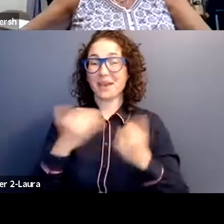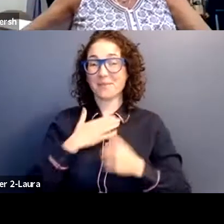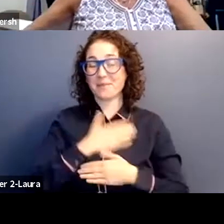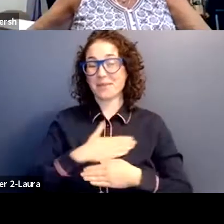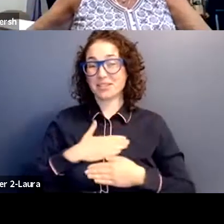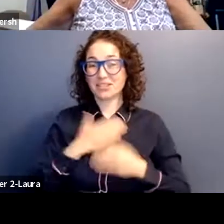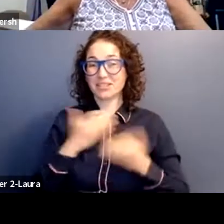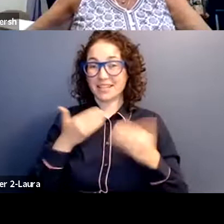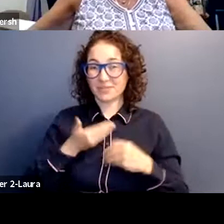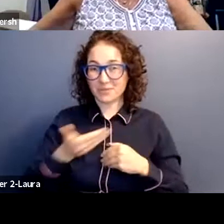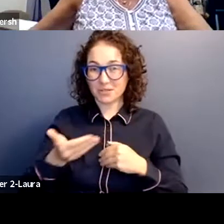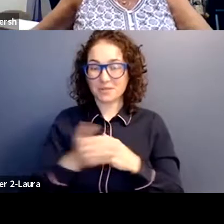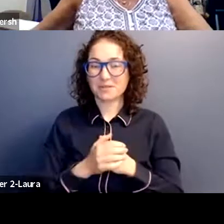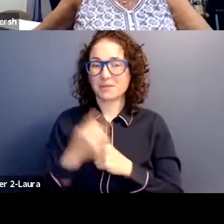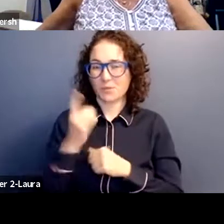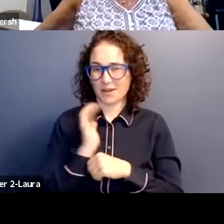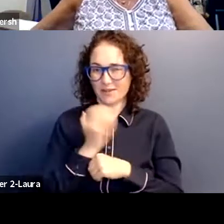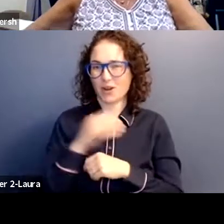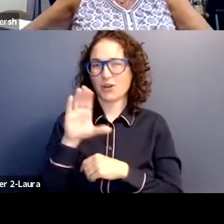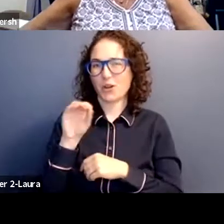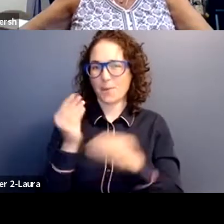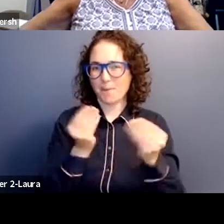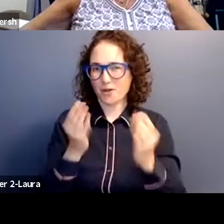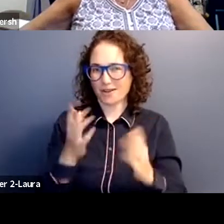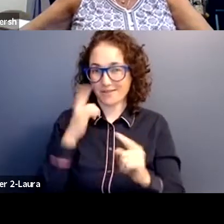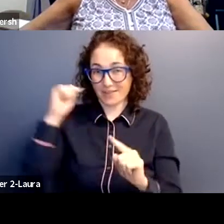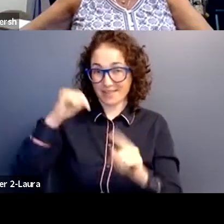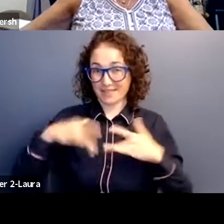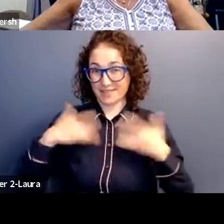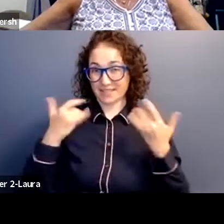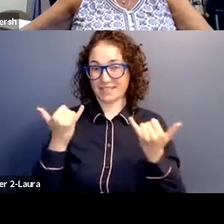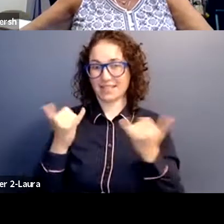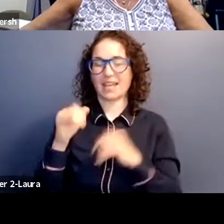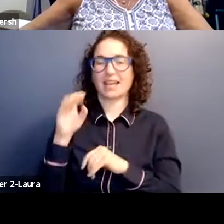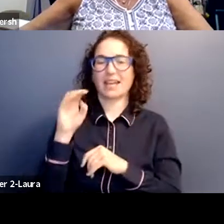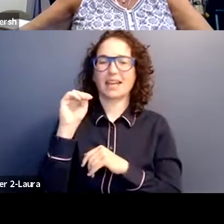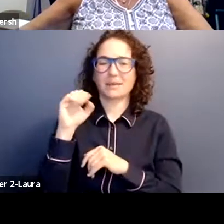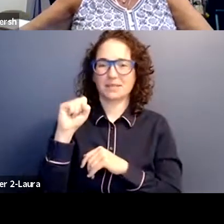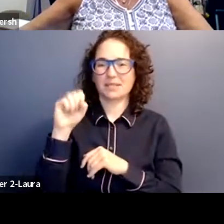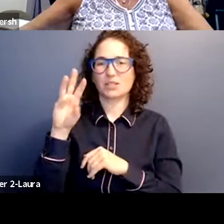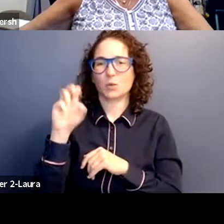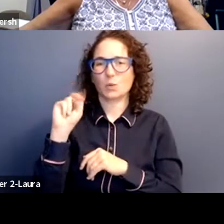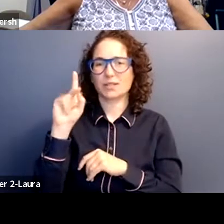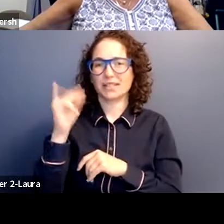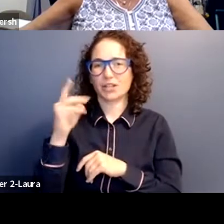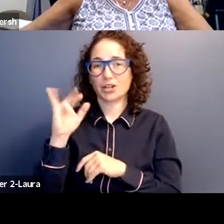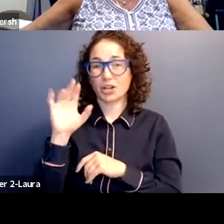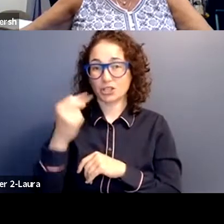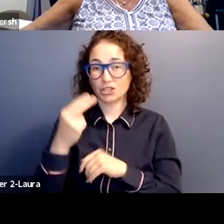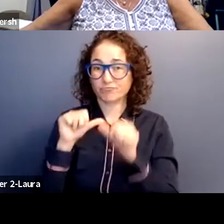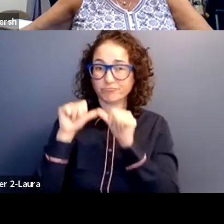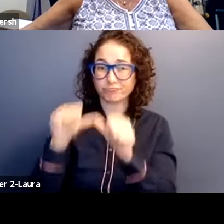introduce one of our co-moderators for this event, Ms. Wendy Hirsch. Wendy has been working in the field of